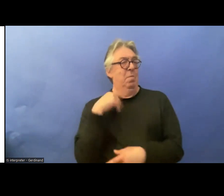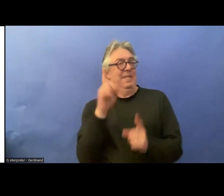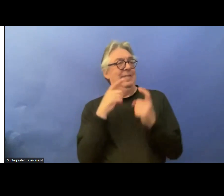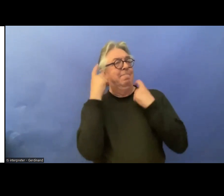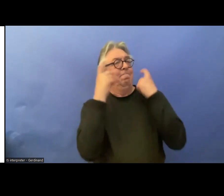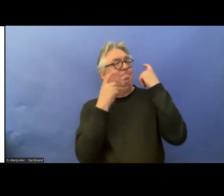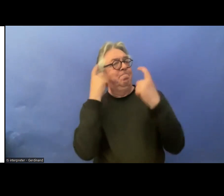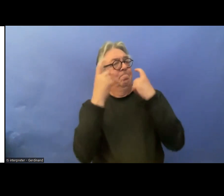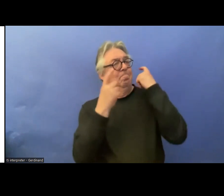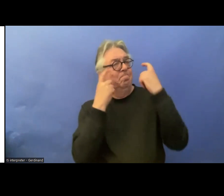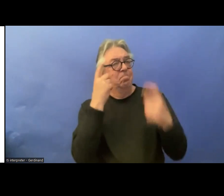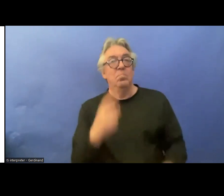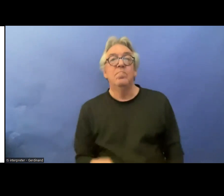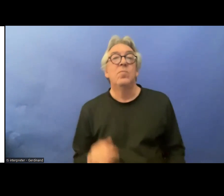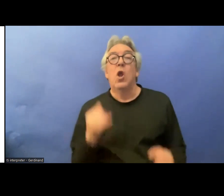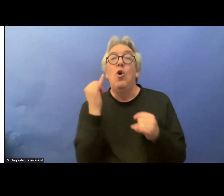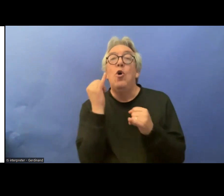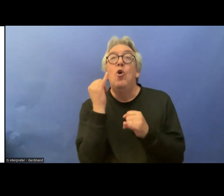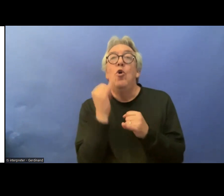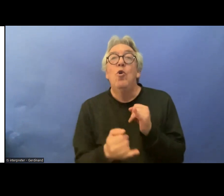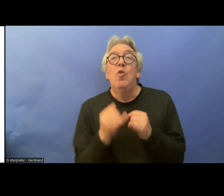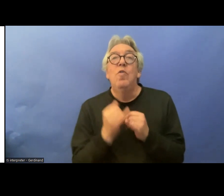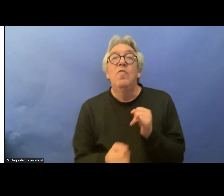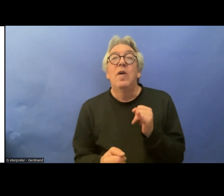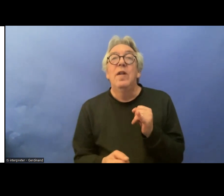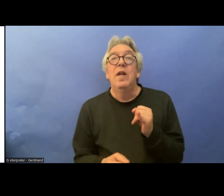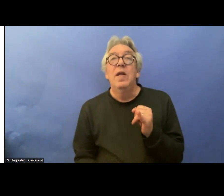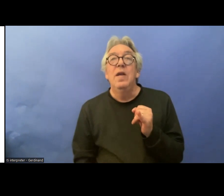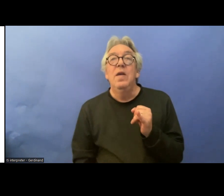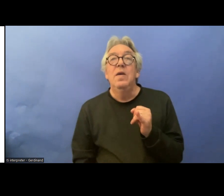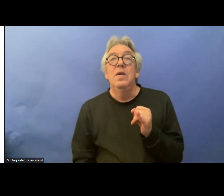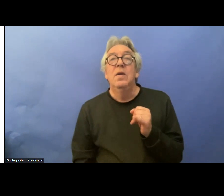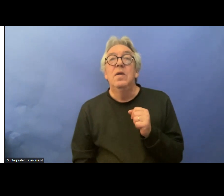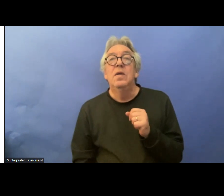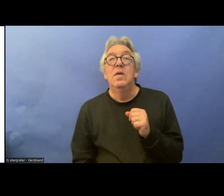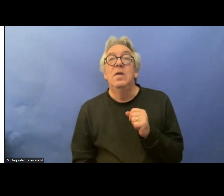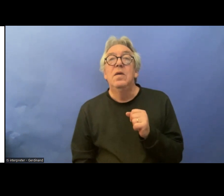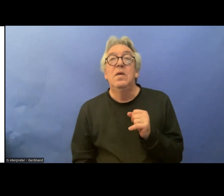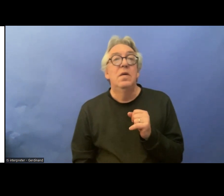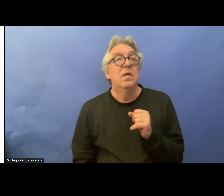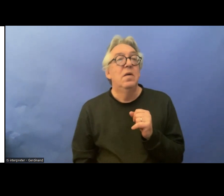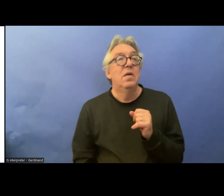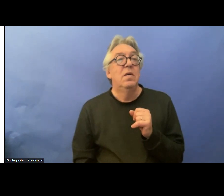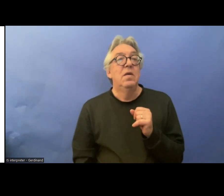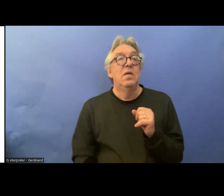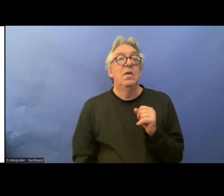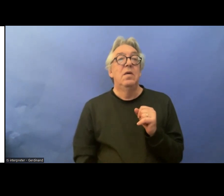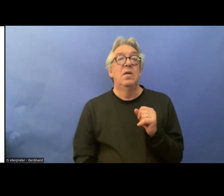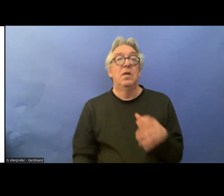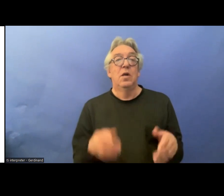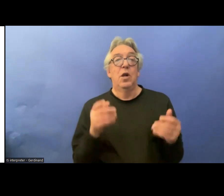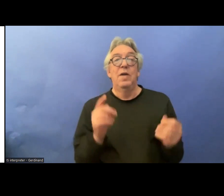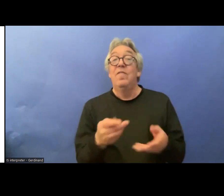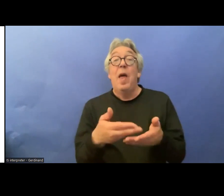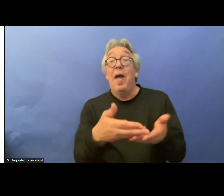finally, whether there's any other initiative that we could leverage on for disability inclusion